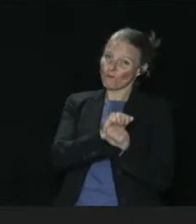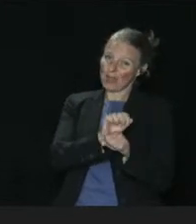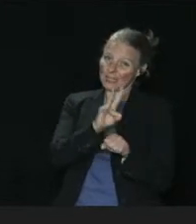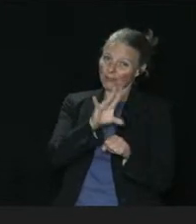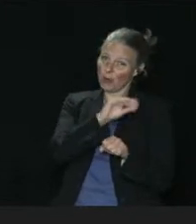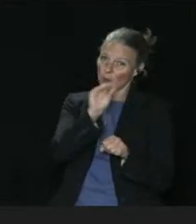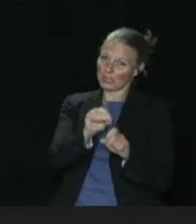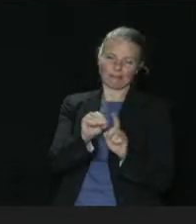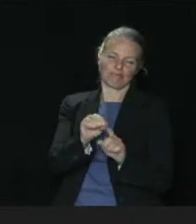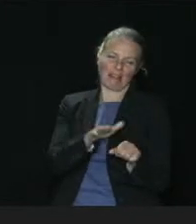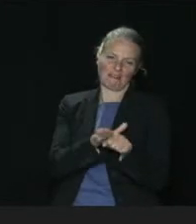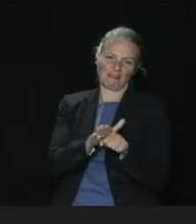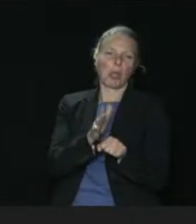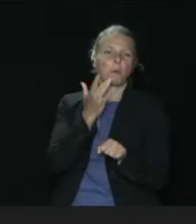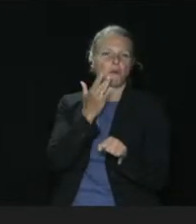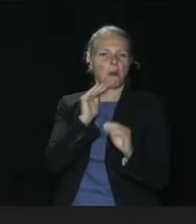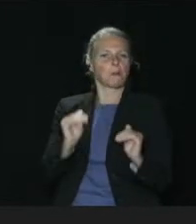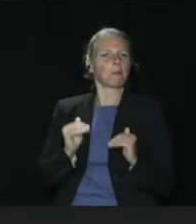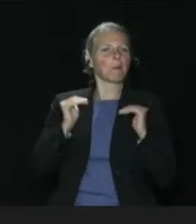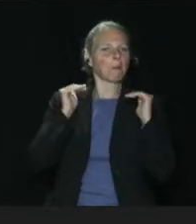vaccinated. That remains our goal.